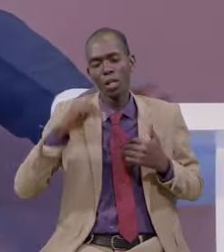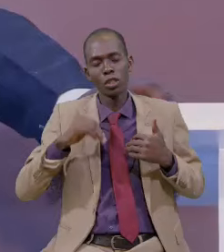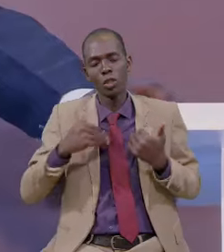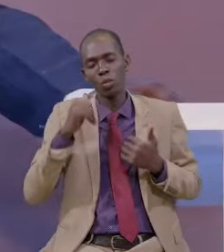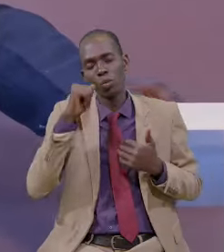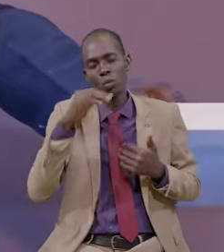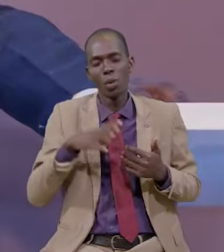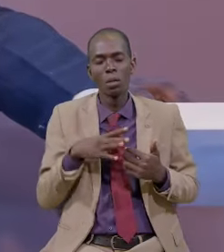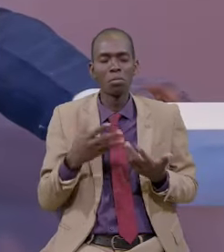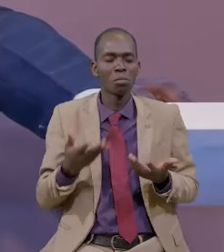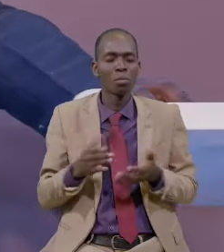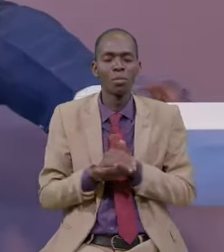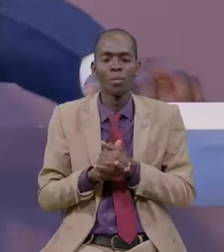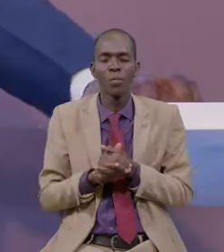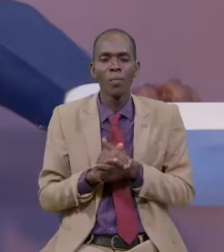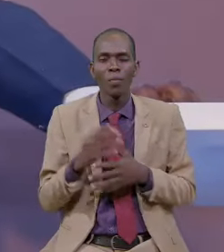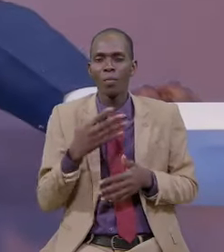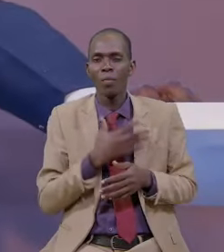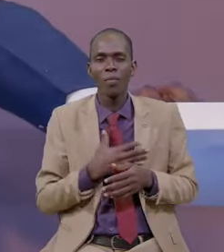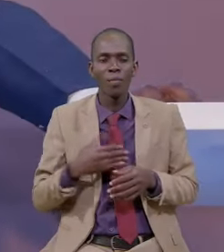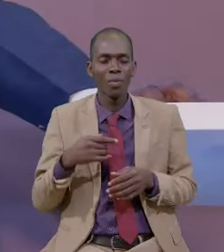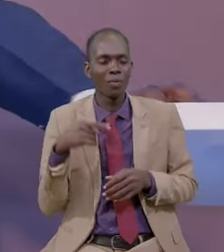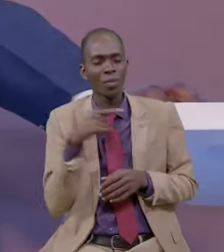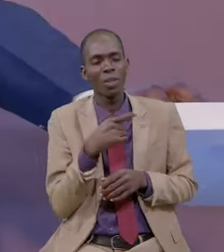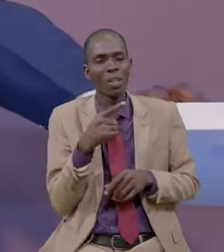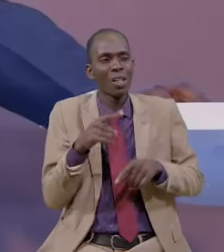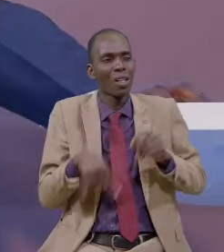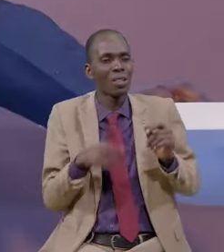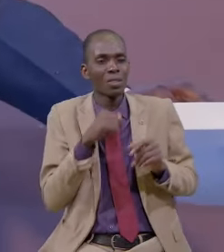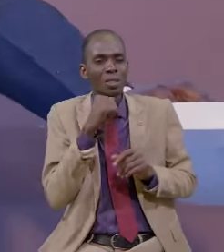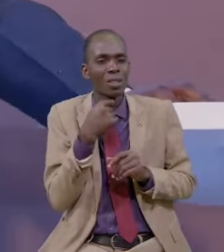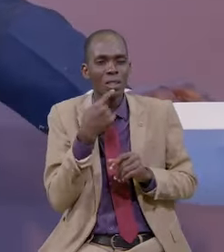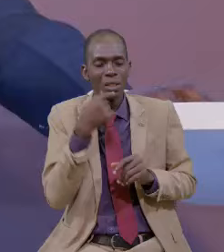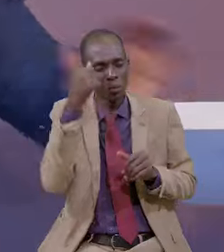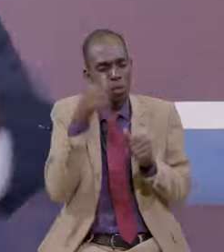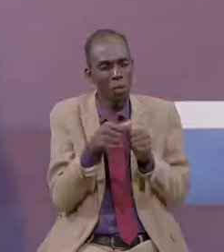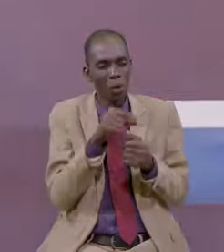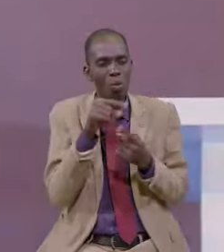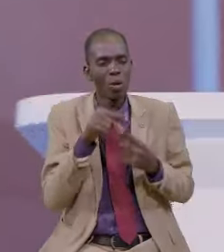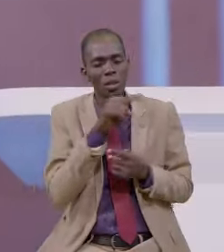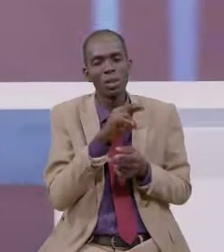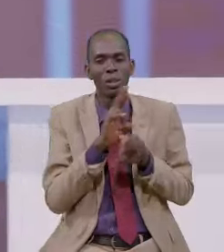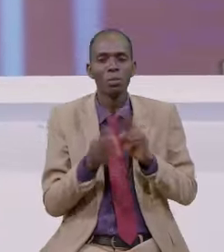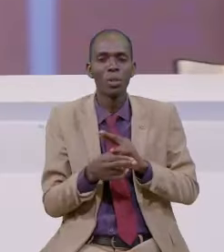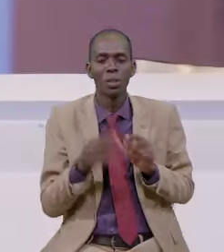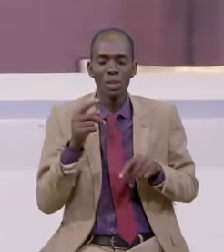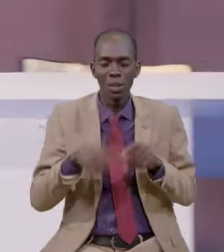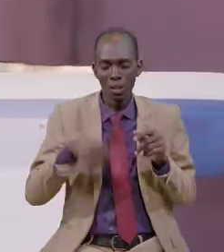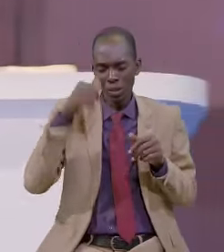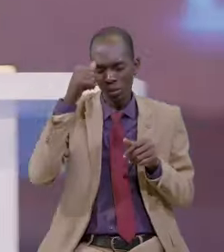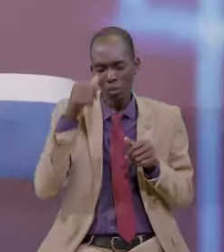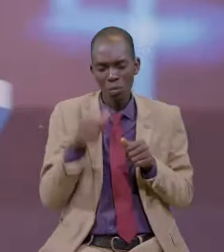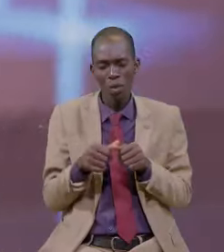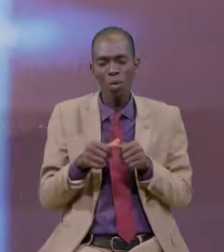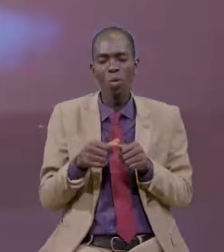Cannot tell when he or she repented, cannot tell what he or